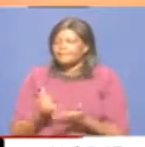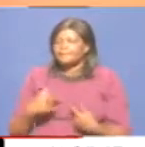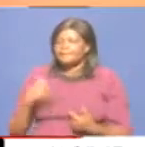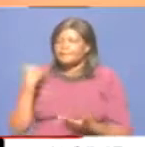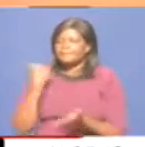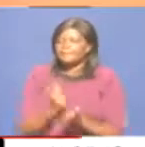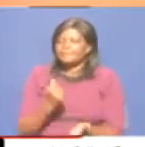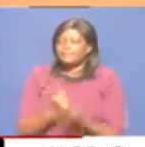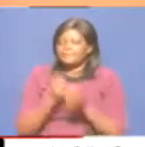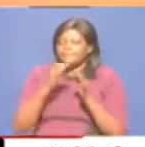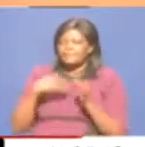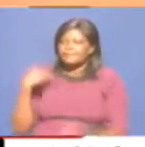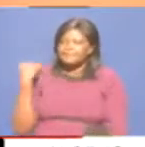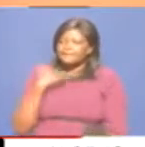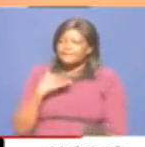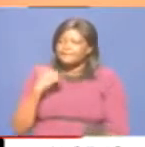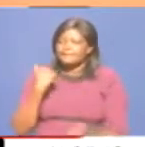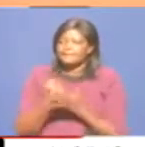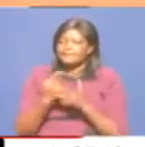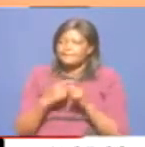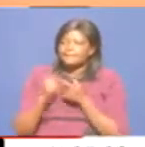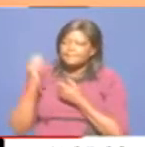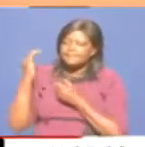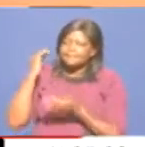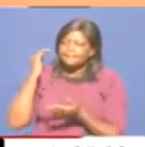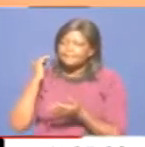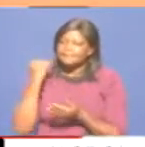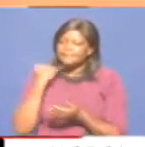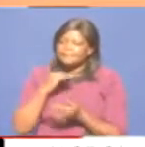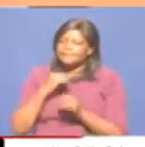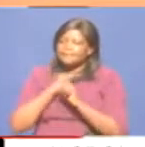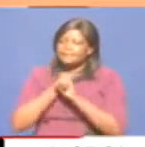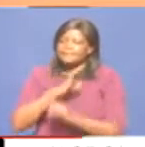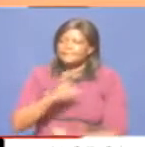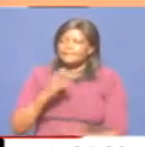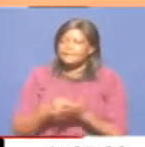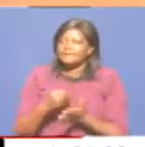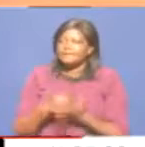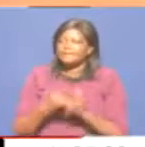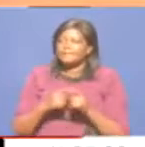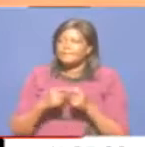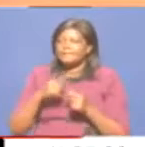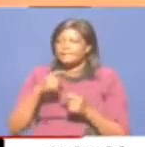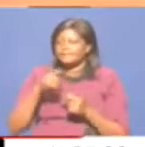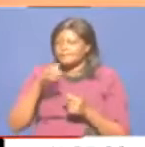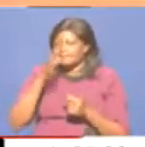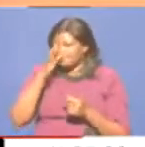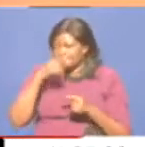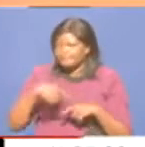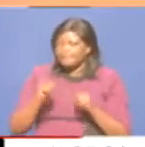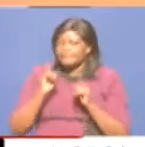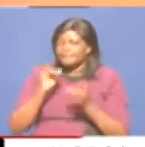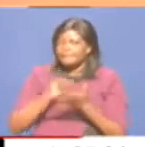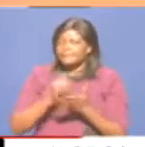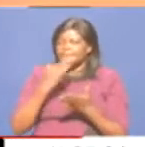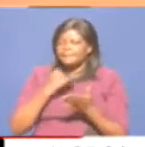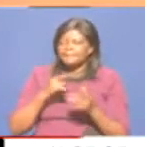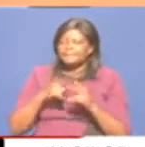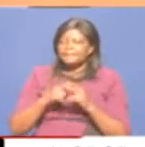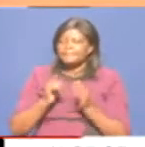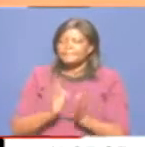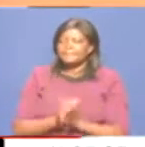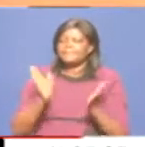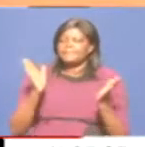office and you expect the thief to protect your money, then you are lying to yourself. And that's why we start by public engagement,